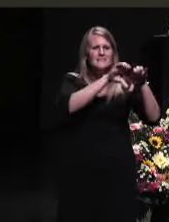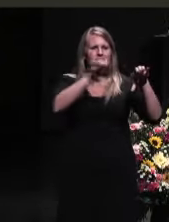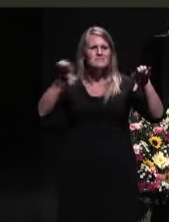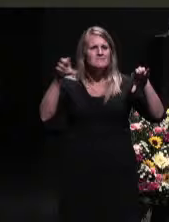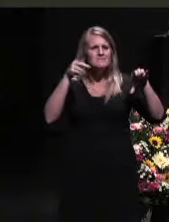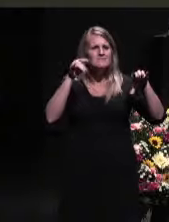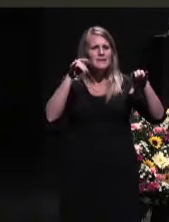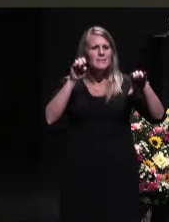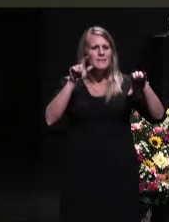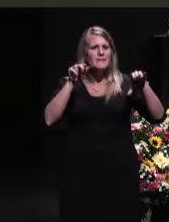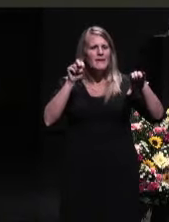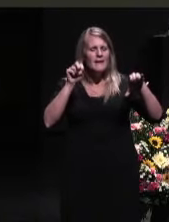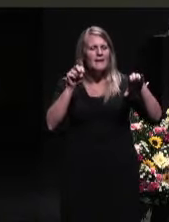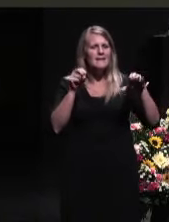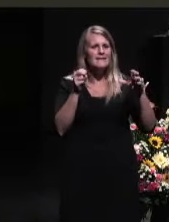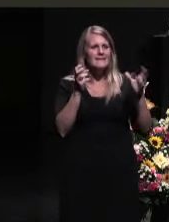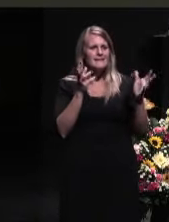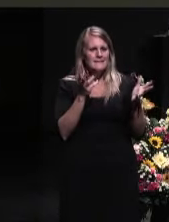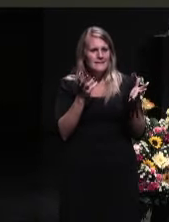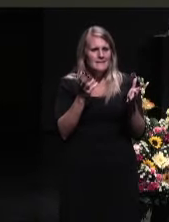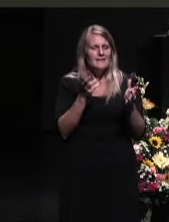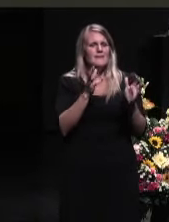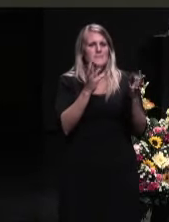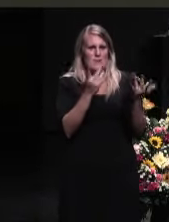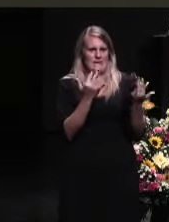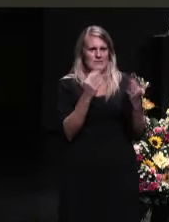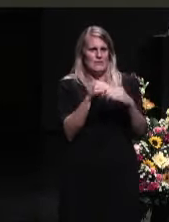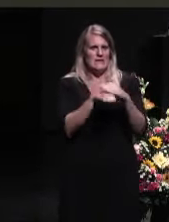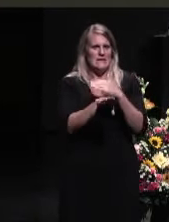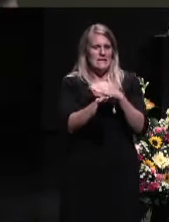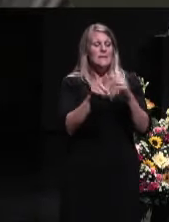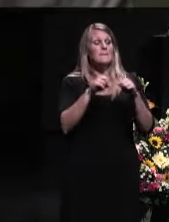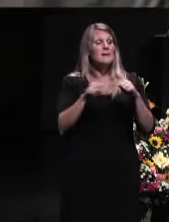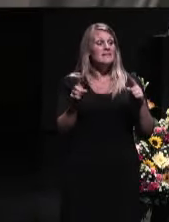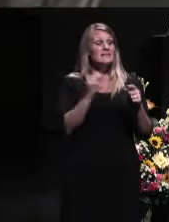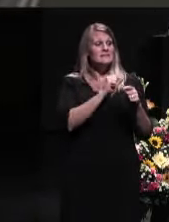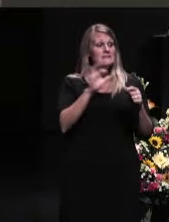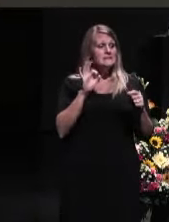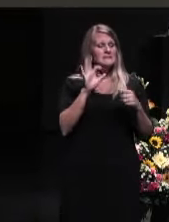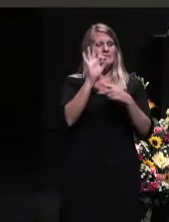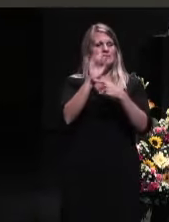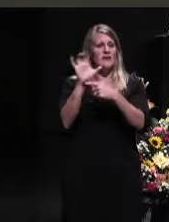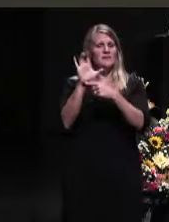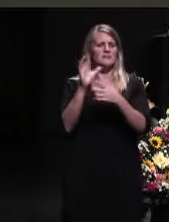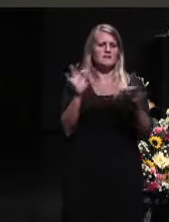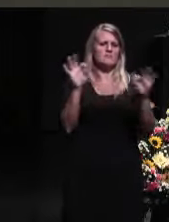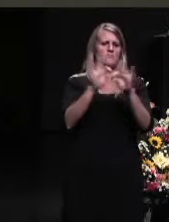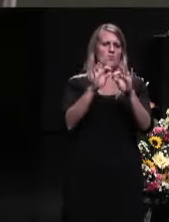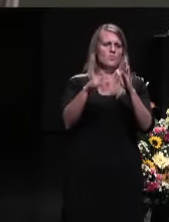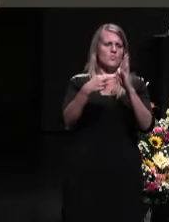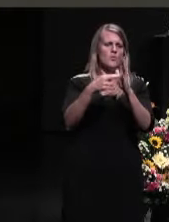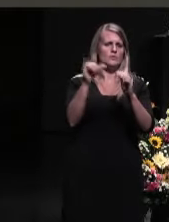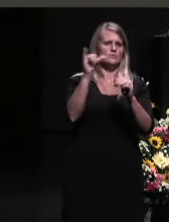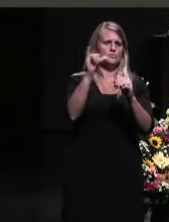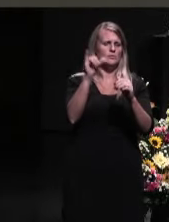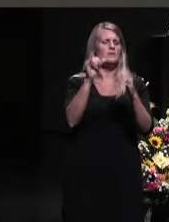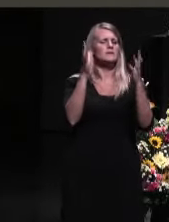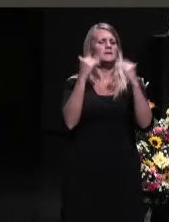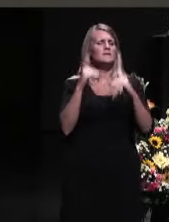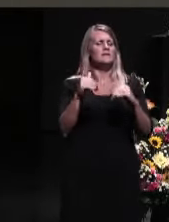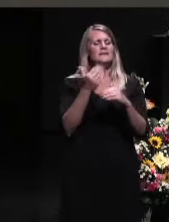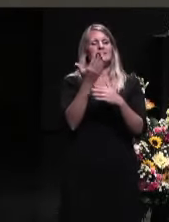especially faculty and advisors are important for is a critical skill. And then this concept called 15 to